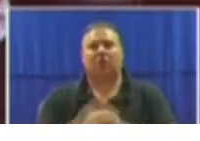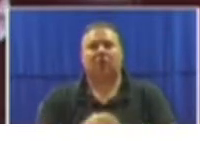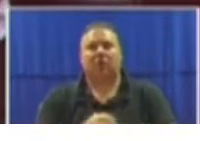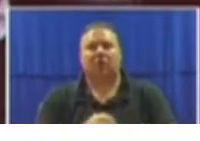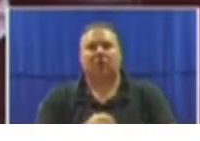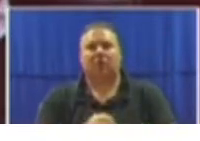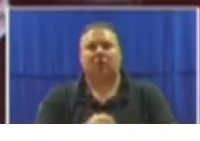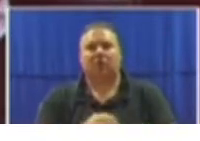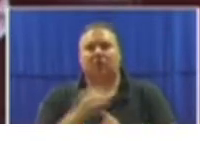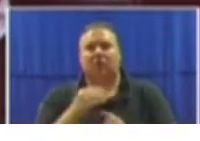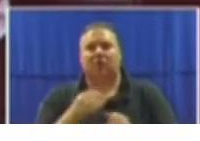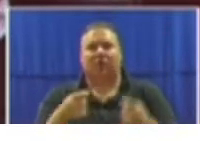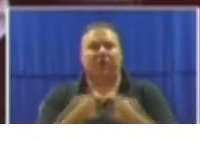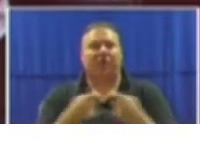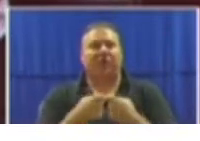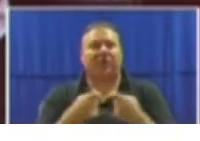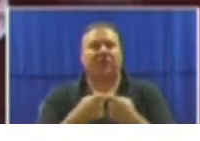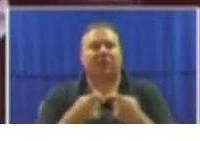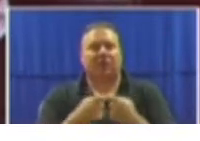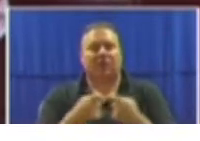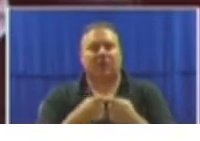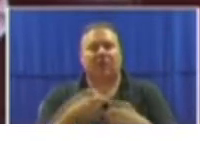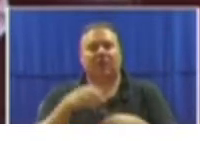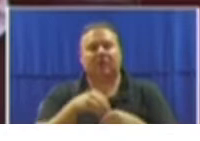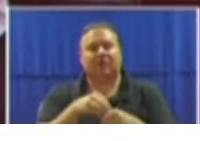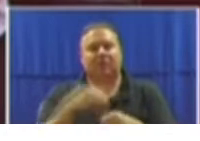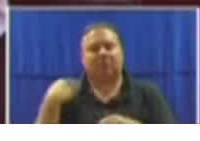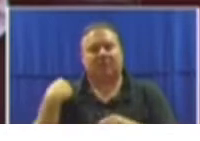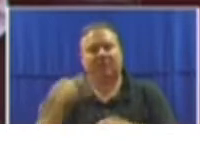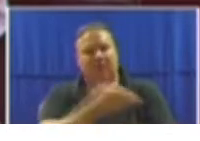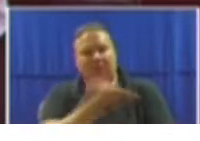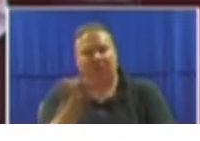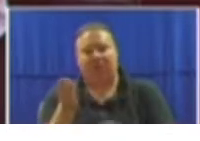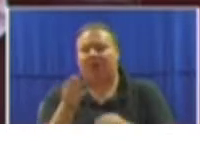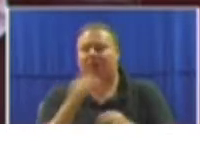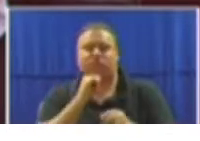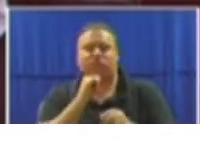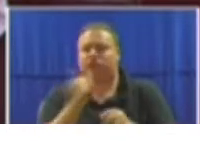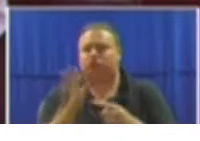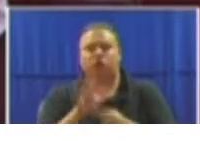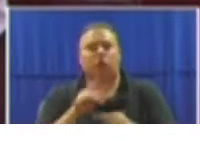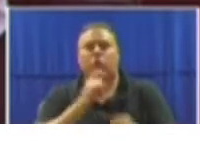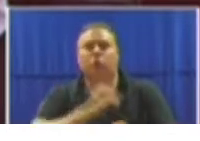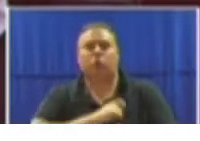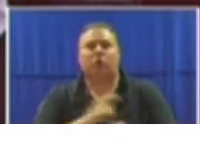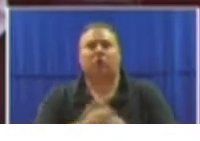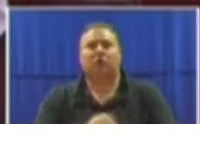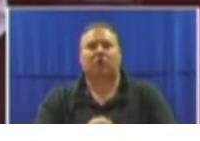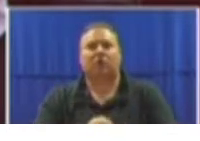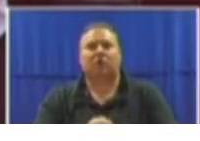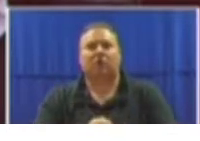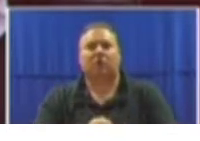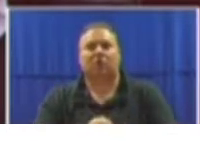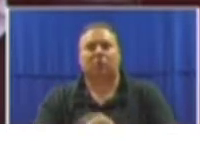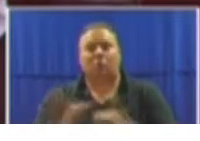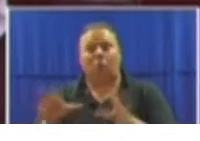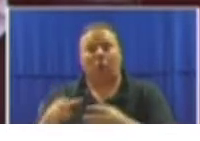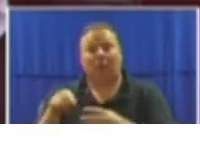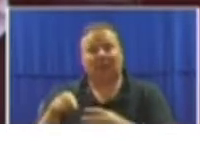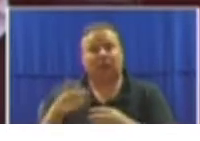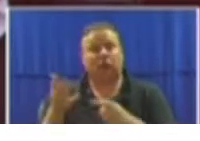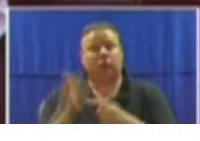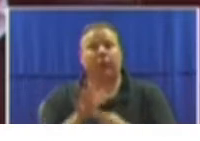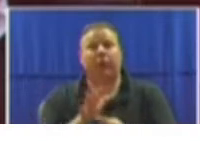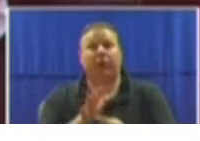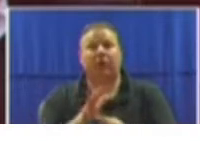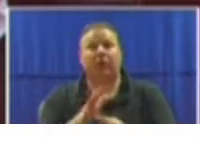alert infighting amongst ministers in this regard. The panel itself concedes that it had no access to